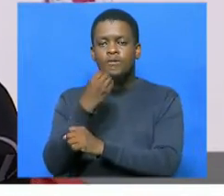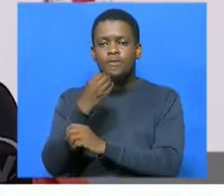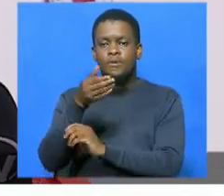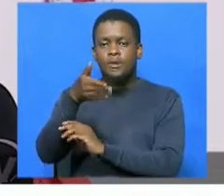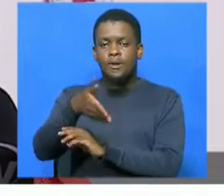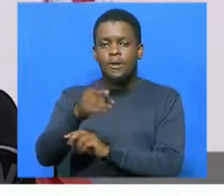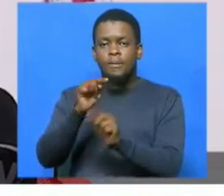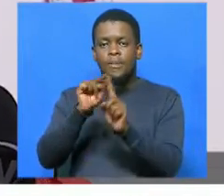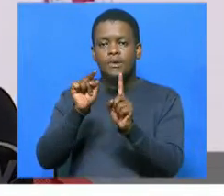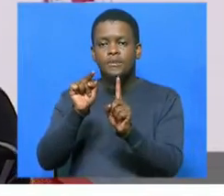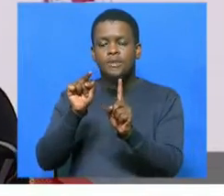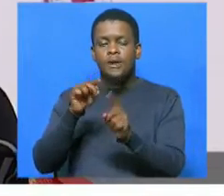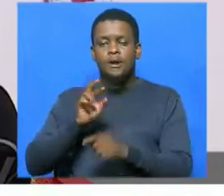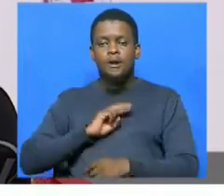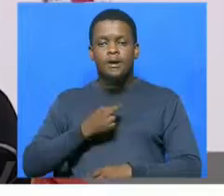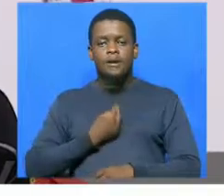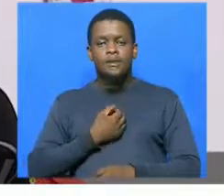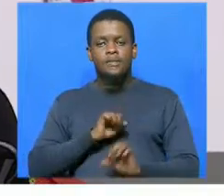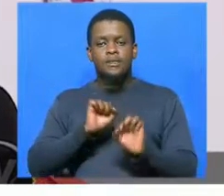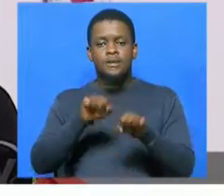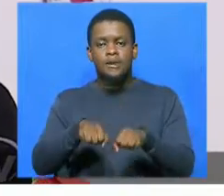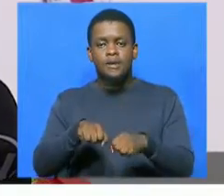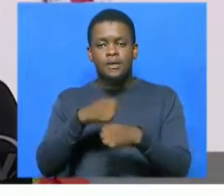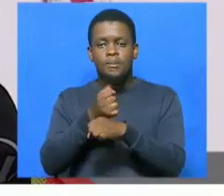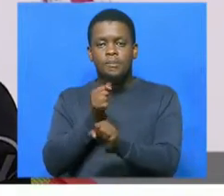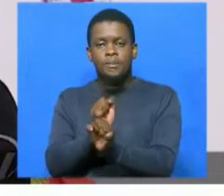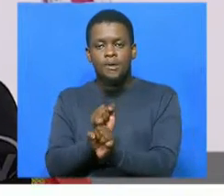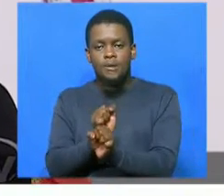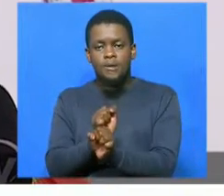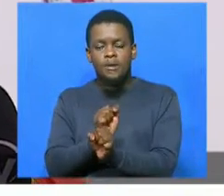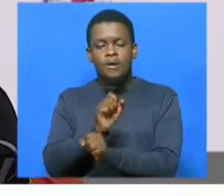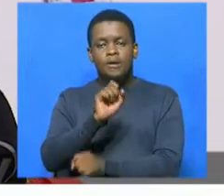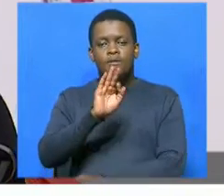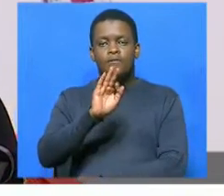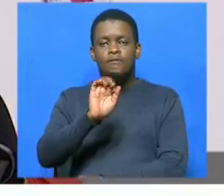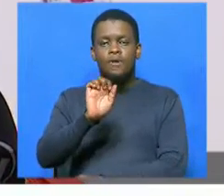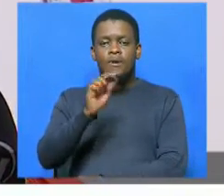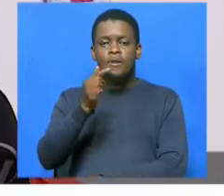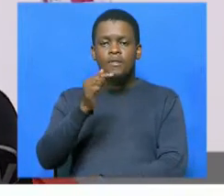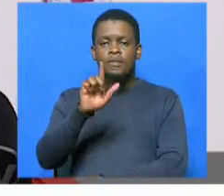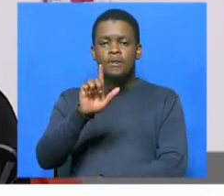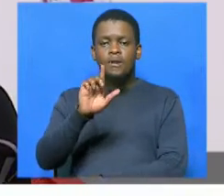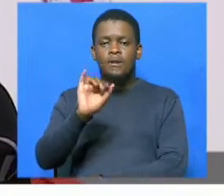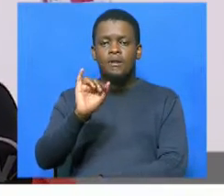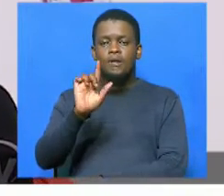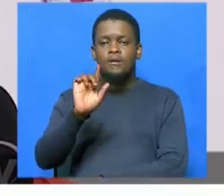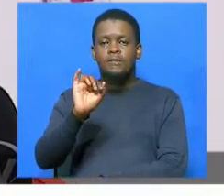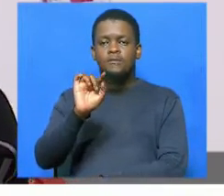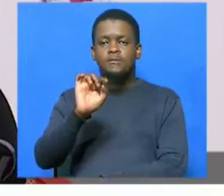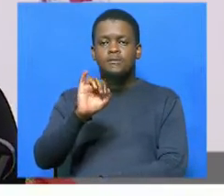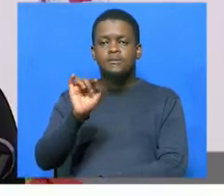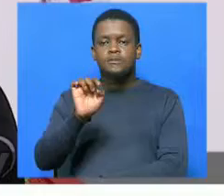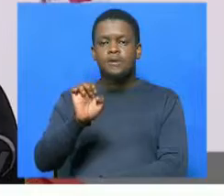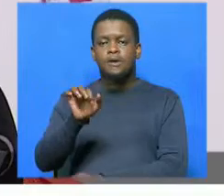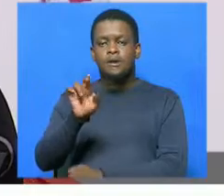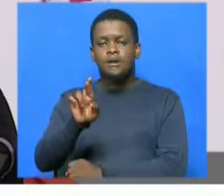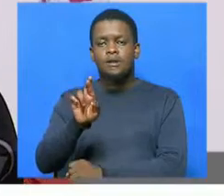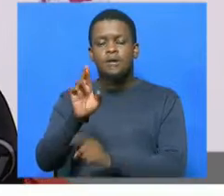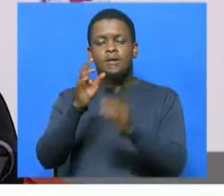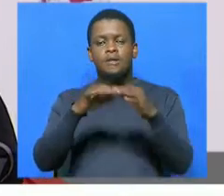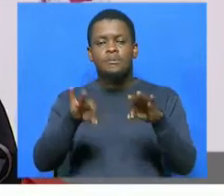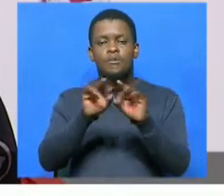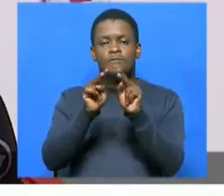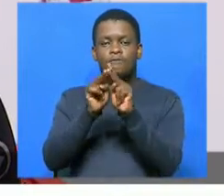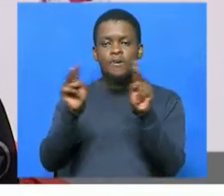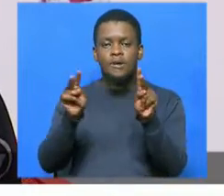produce, but also the fertilizer potential that is also in our brines. If it's developed, it